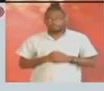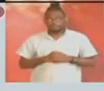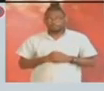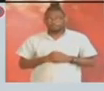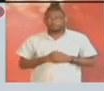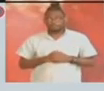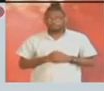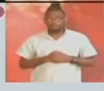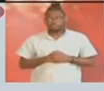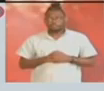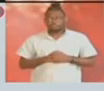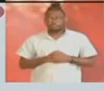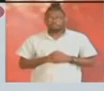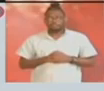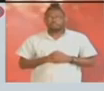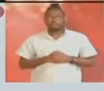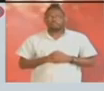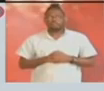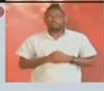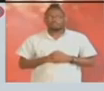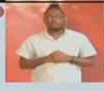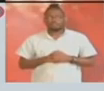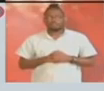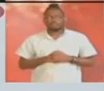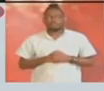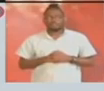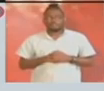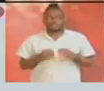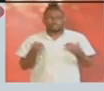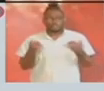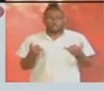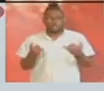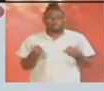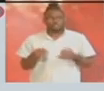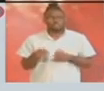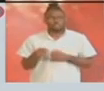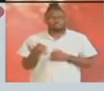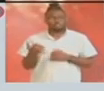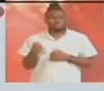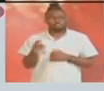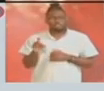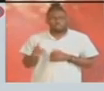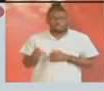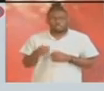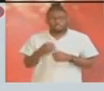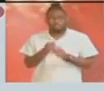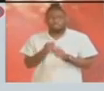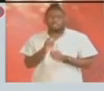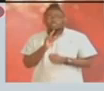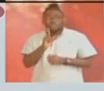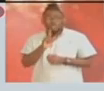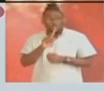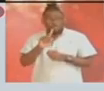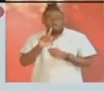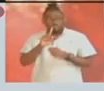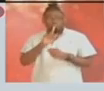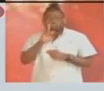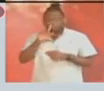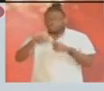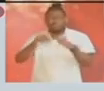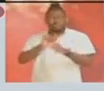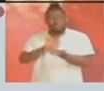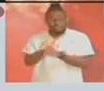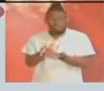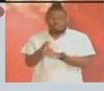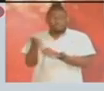to bring some reality into the picture of COVID. You would have heard Dr. Trotman once